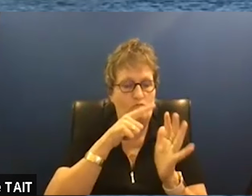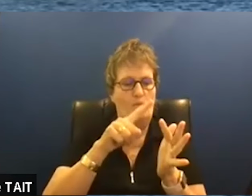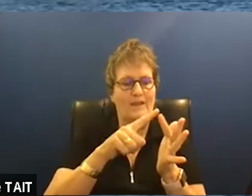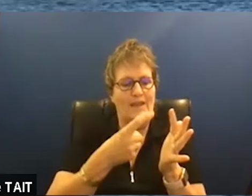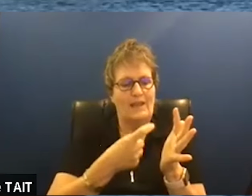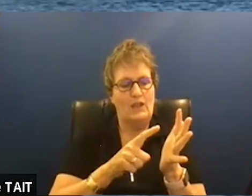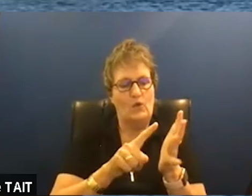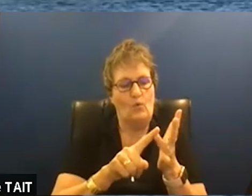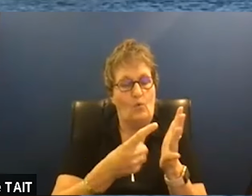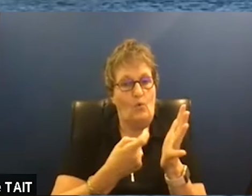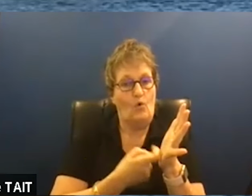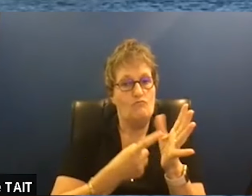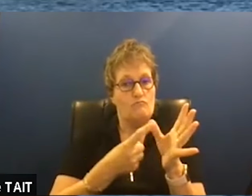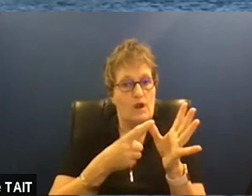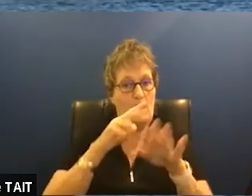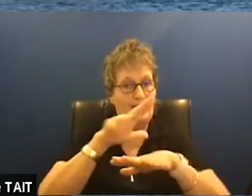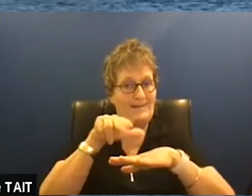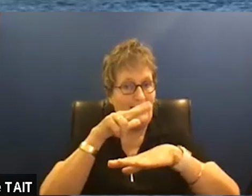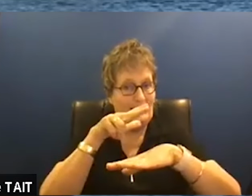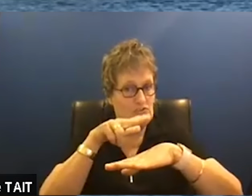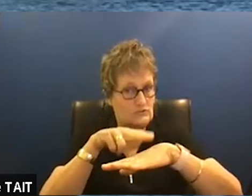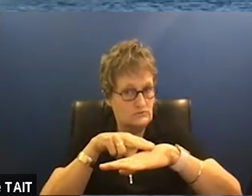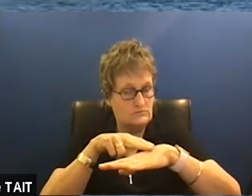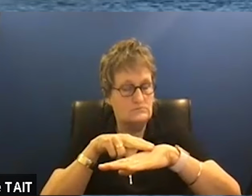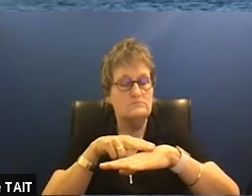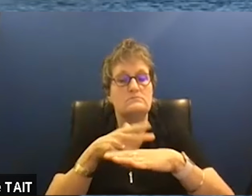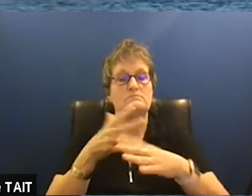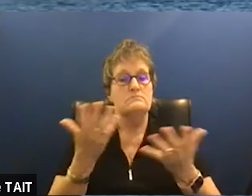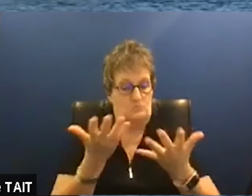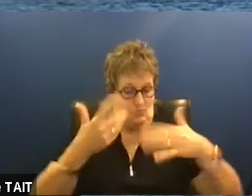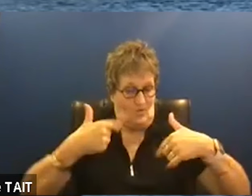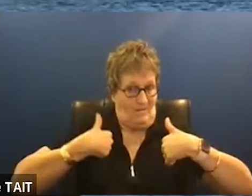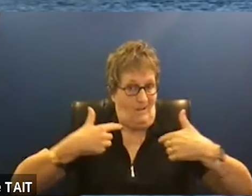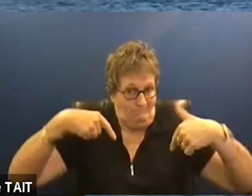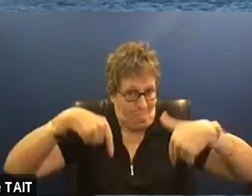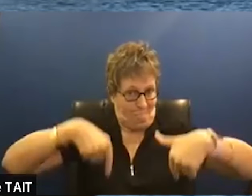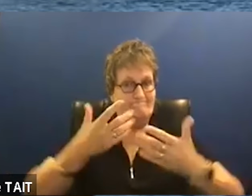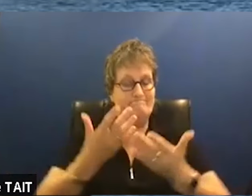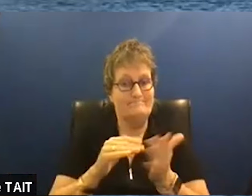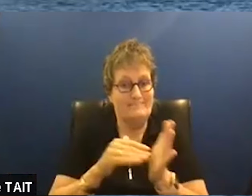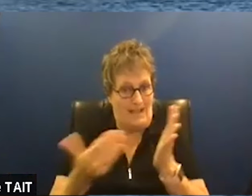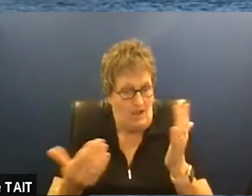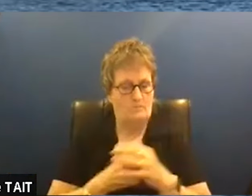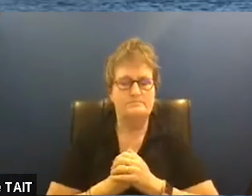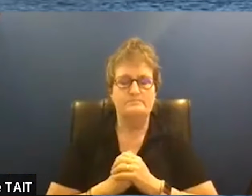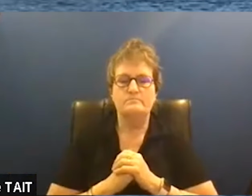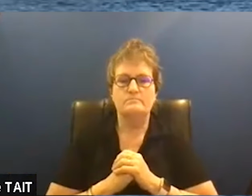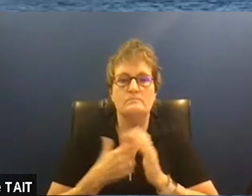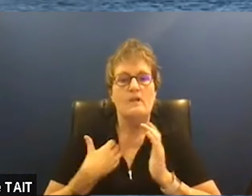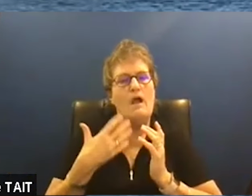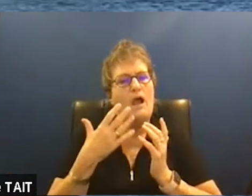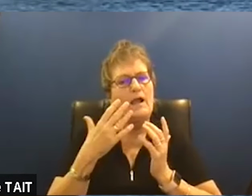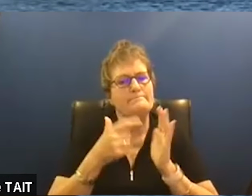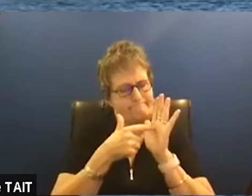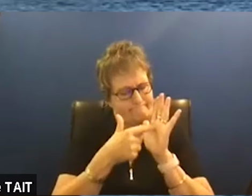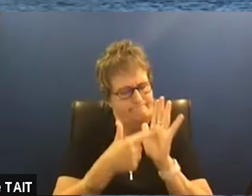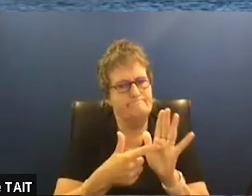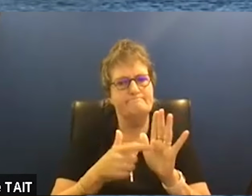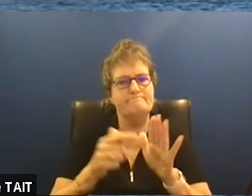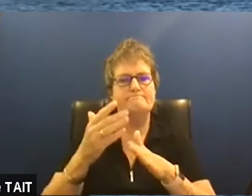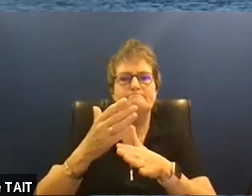of the land on which I currently reside and from where I'm coming to you right now. I acknowledge the Aboriginal and Torres